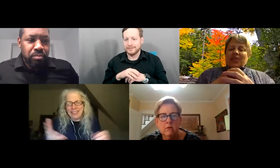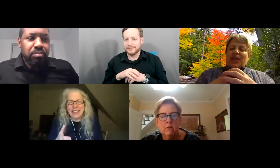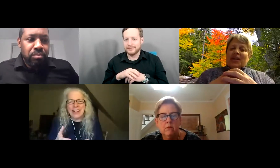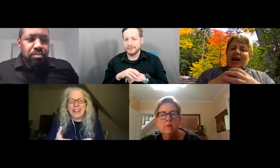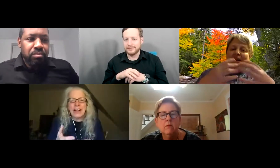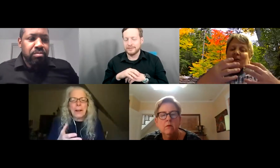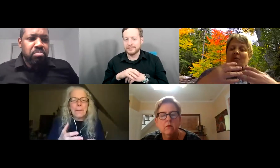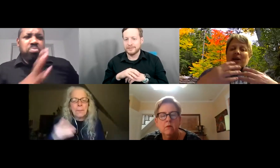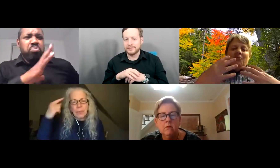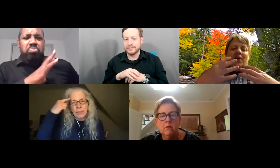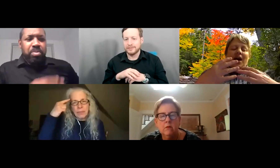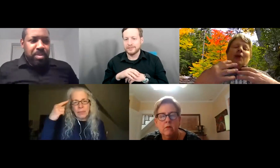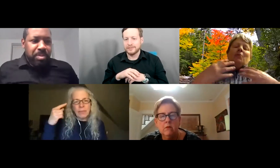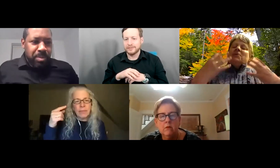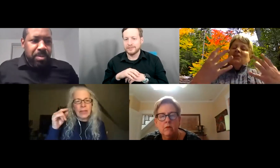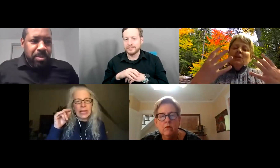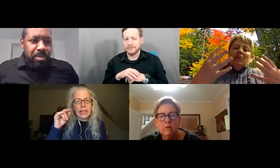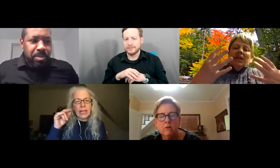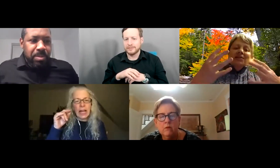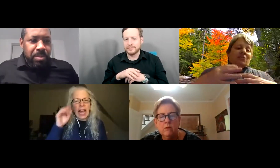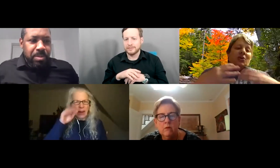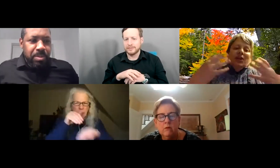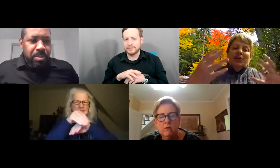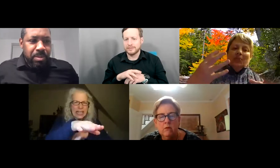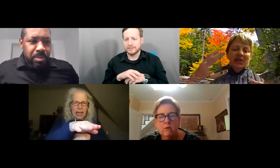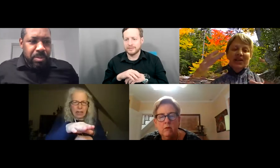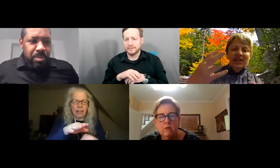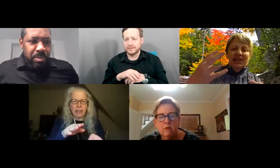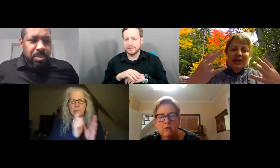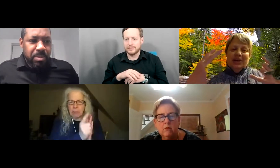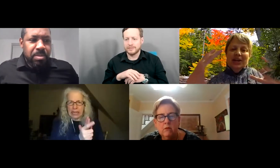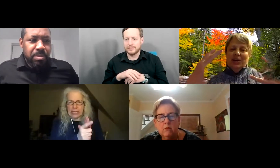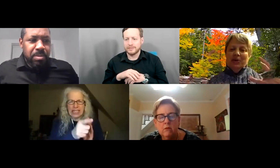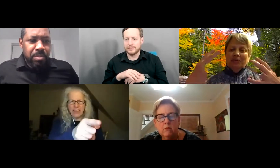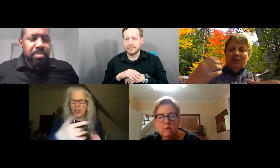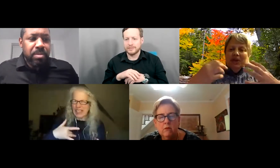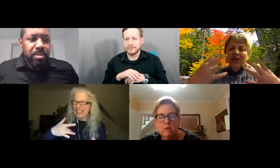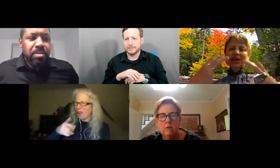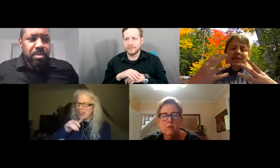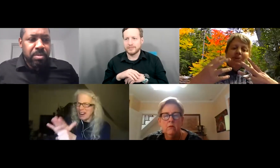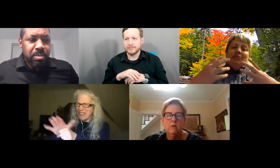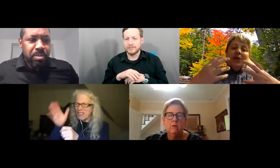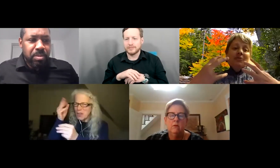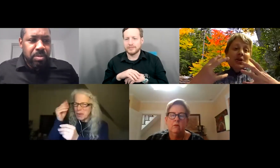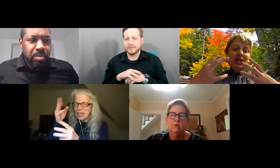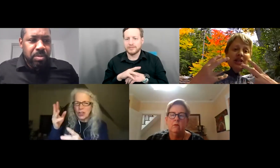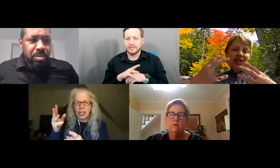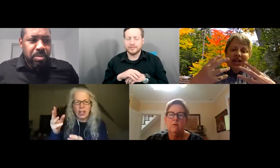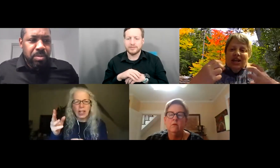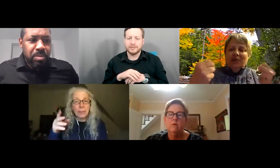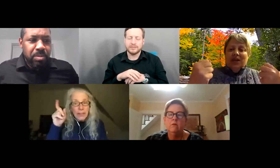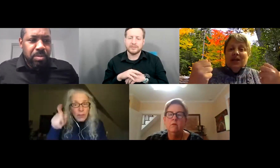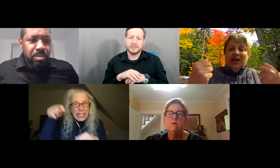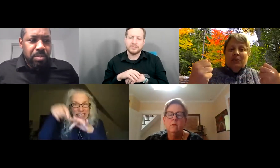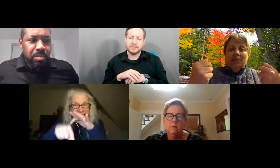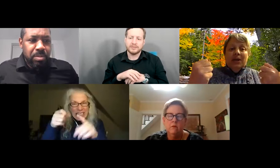I think, if I will send you the minutes, if you need it more detailed, let me know. But if it needs to be very, very detailed, I